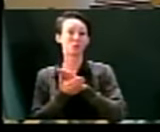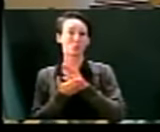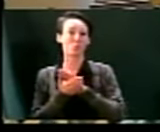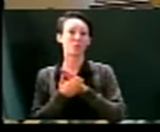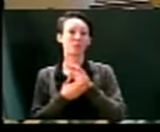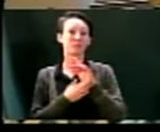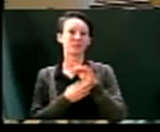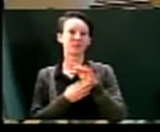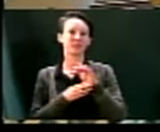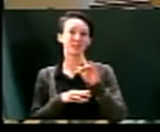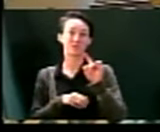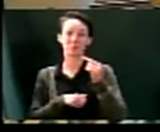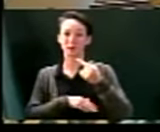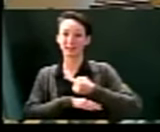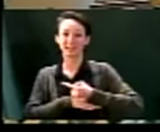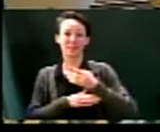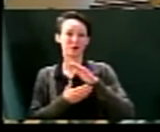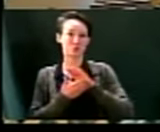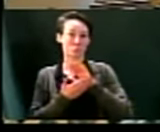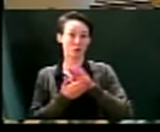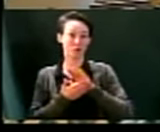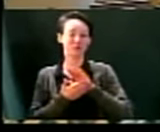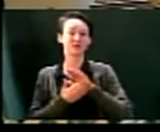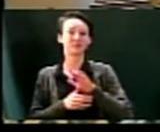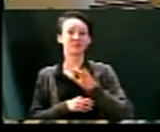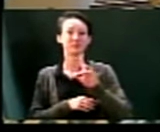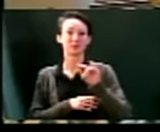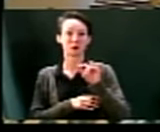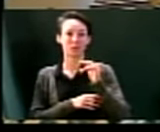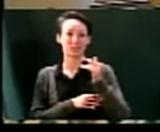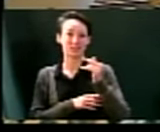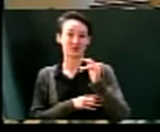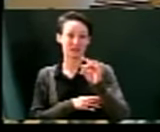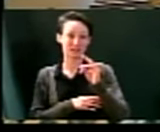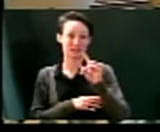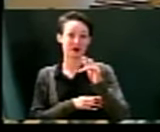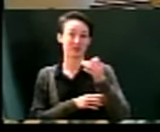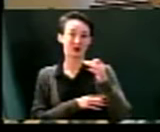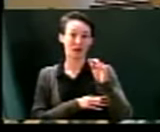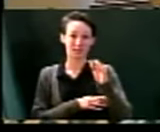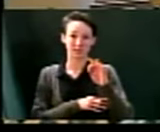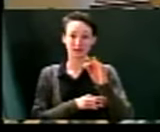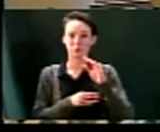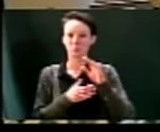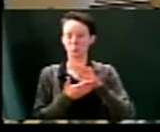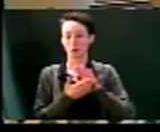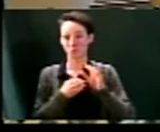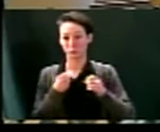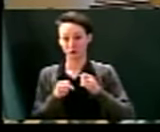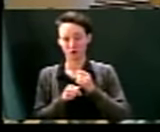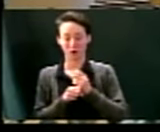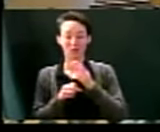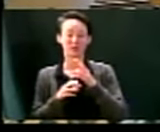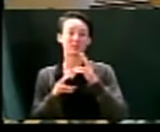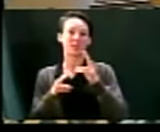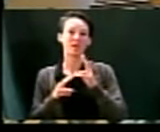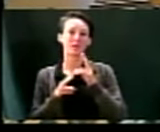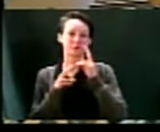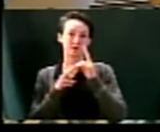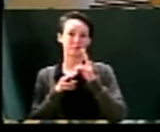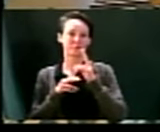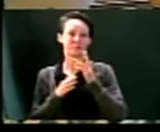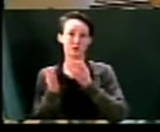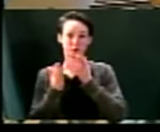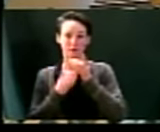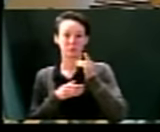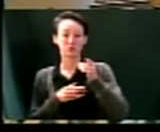2018-2019 school year. We hope you have a wonderful year and are honored to serve you and your families. And I know, speaking as a former teacher,